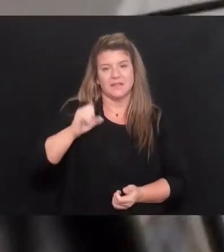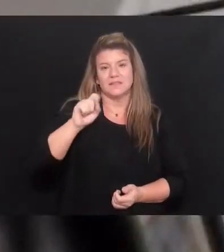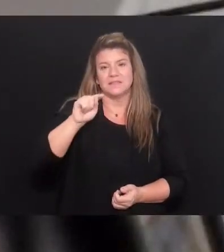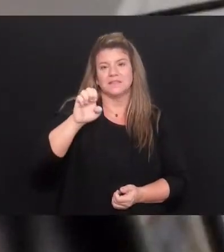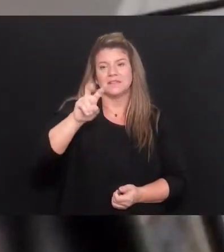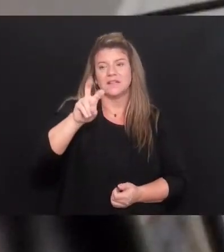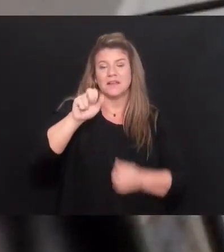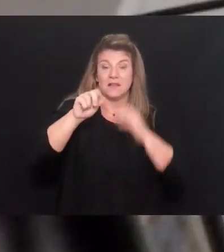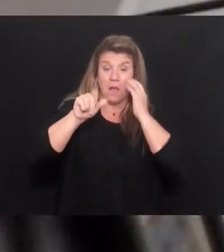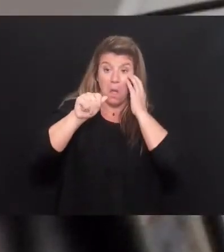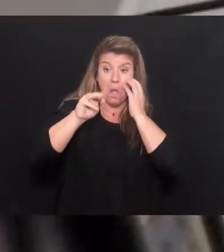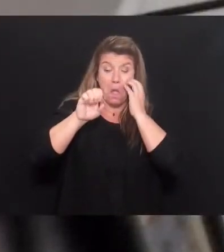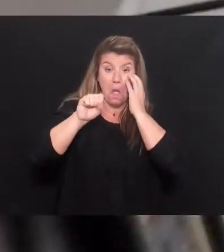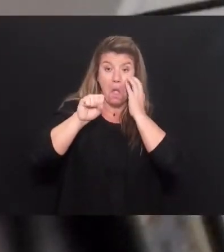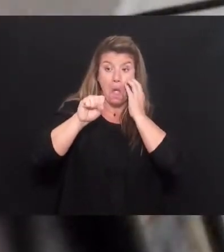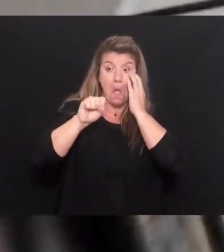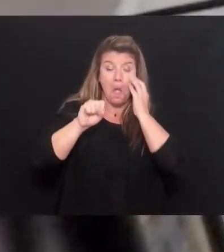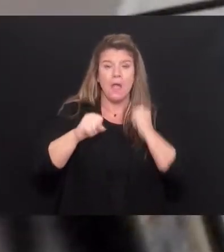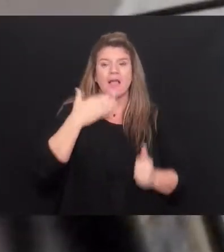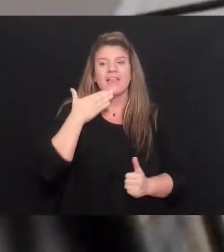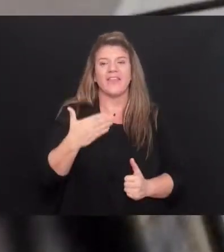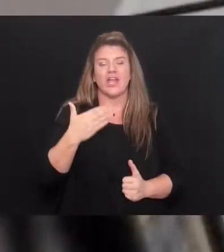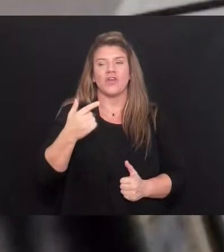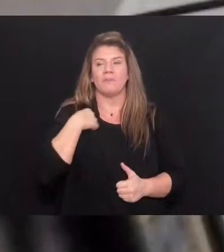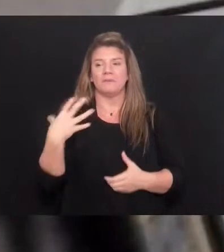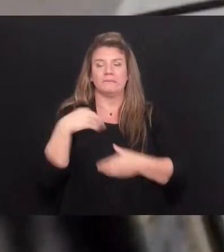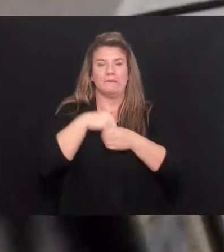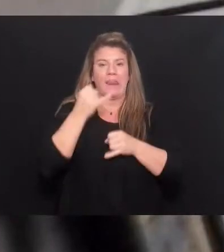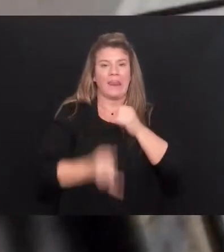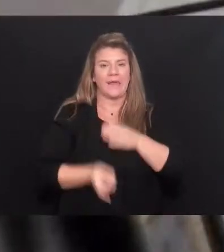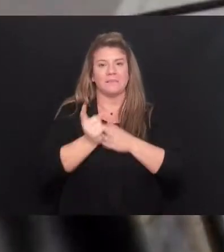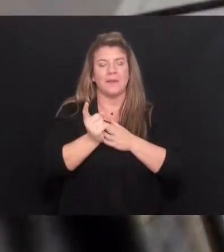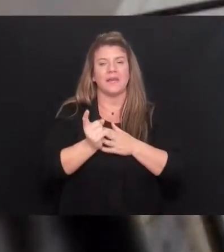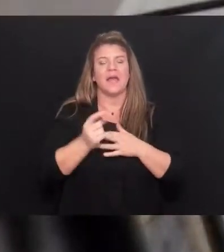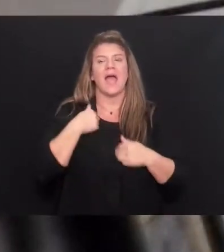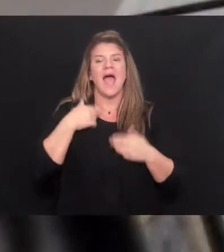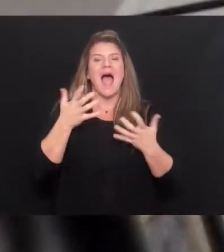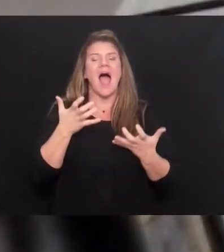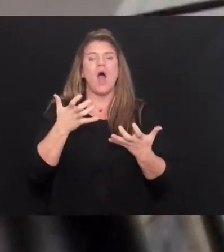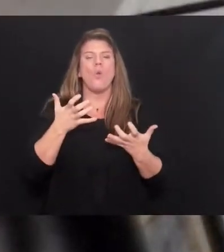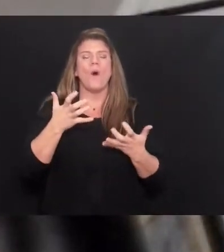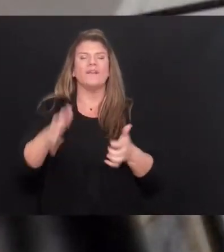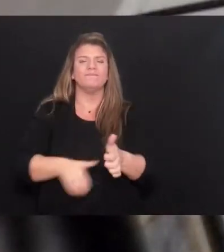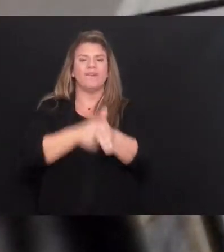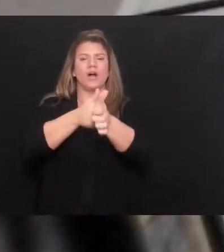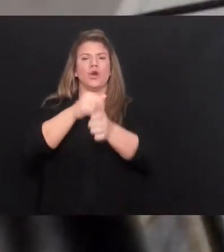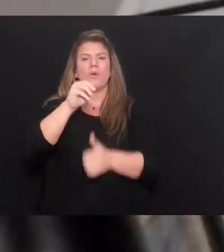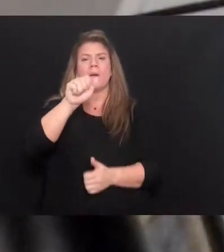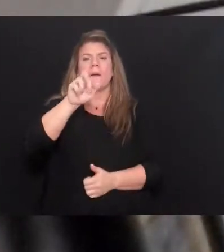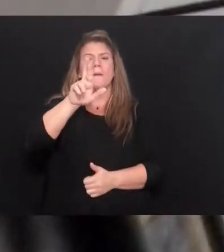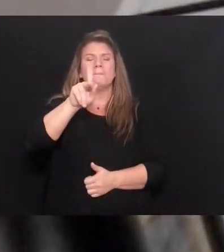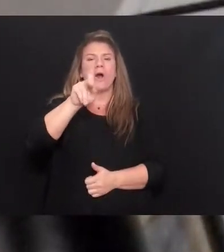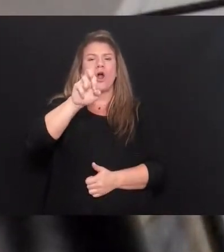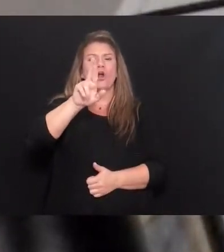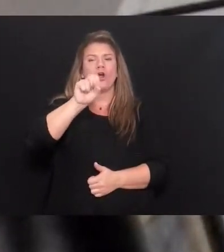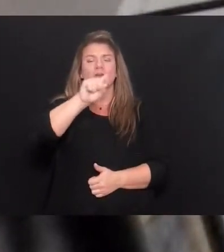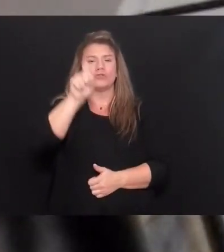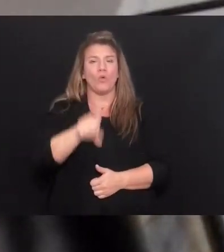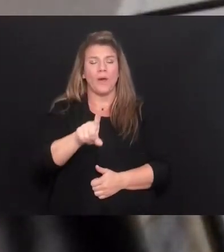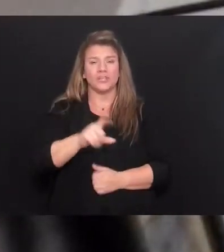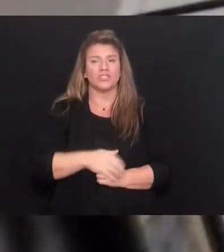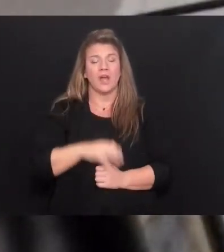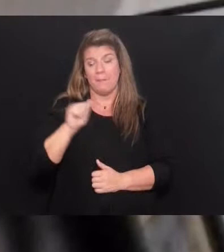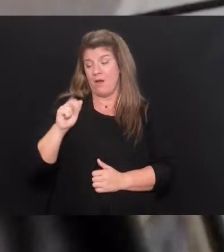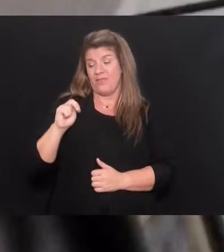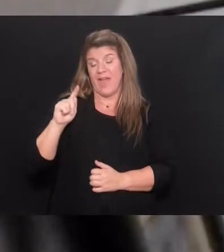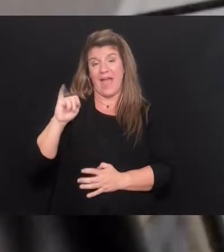Newspapers, and thank you, Jordan, for kind of working me at the last minute. I want to piggyback on Mark Curtis's question on monoclonal